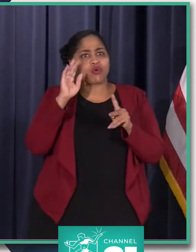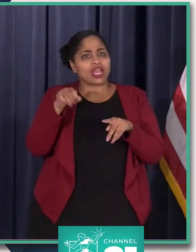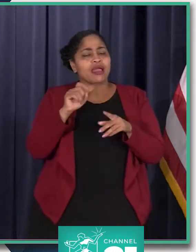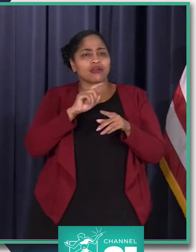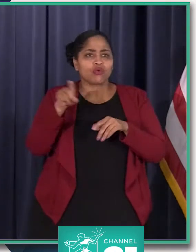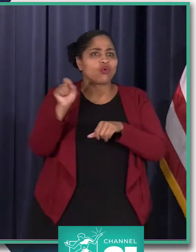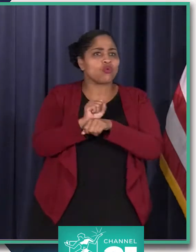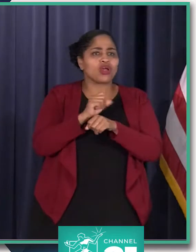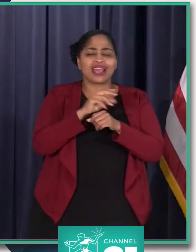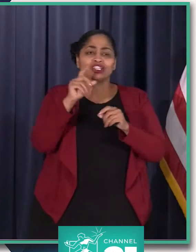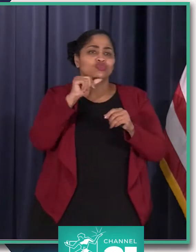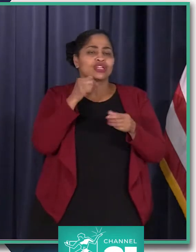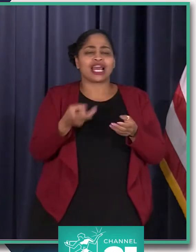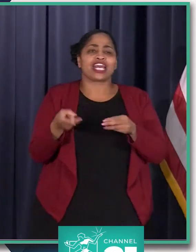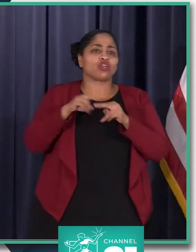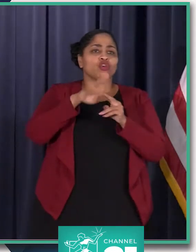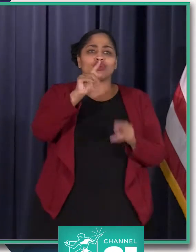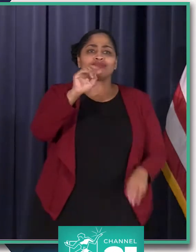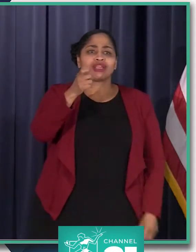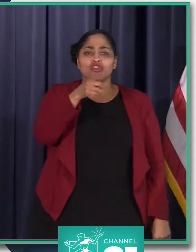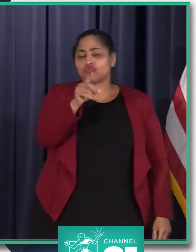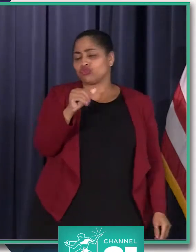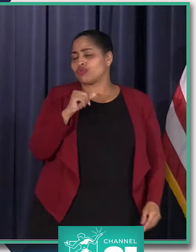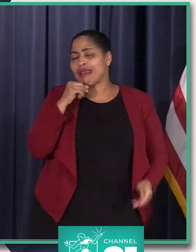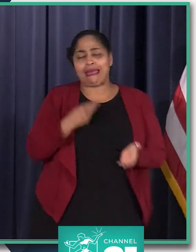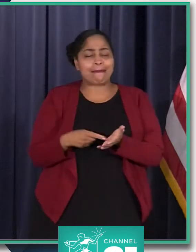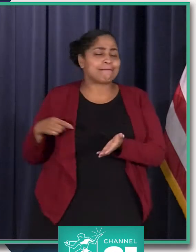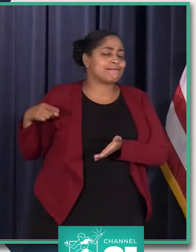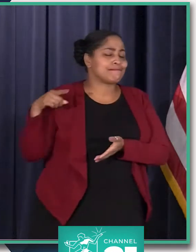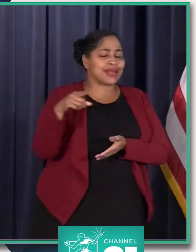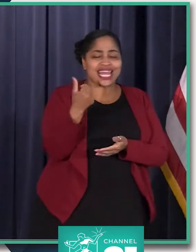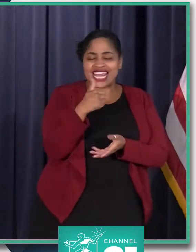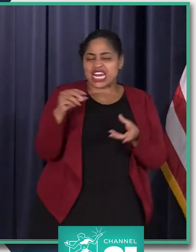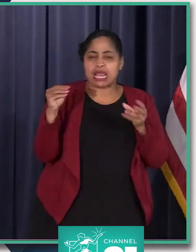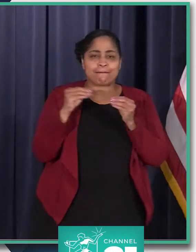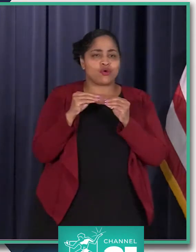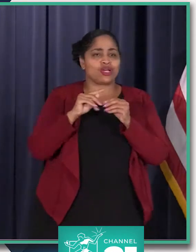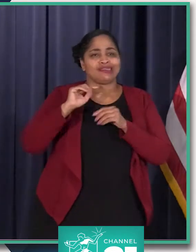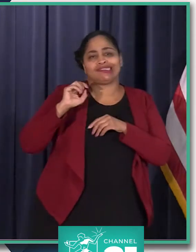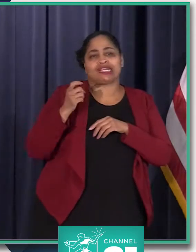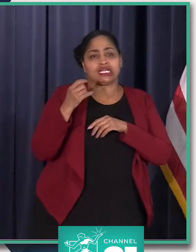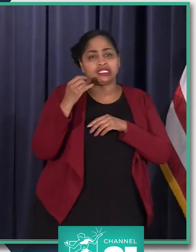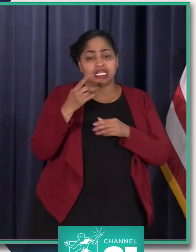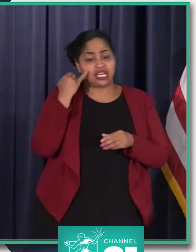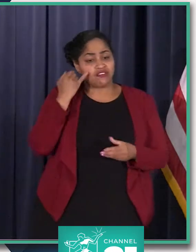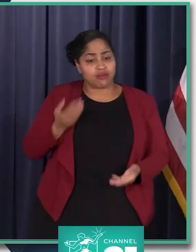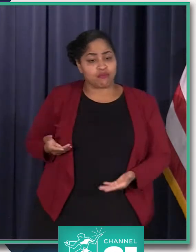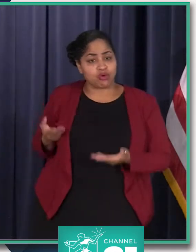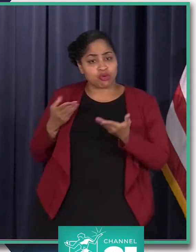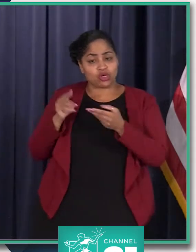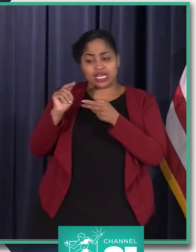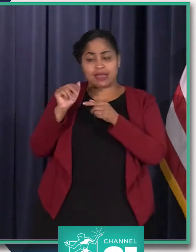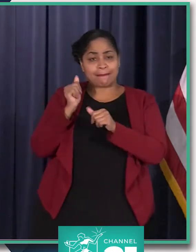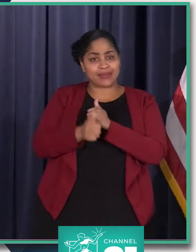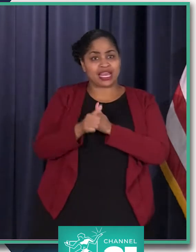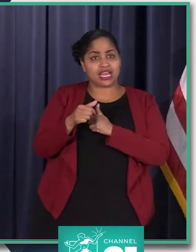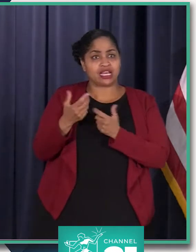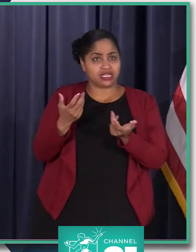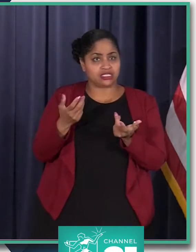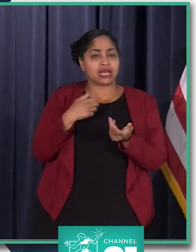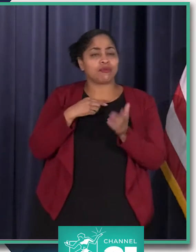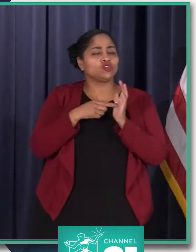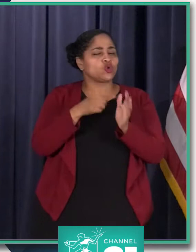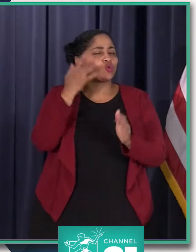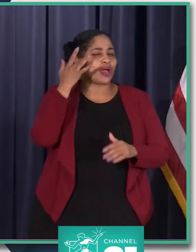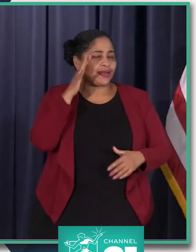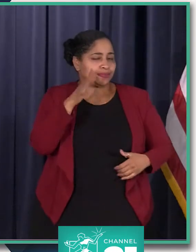no increase in your taxes. You will not pay $1 more in taxes if Proposal N passes than you are paying today, and I'll show you